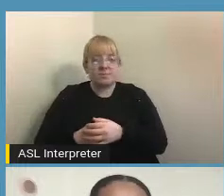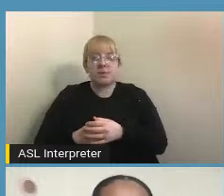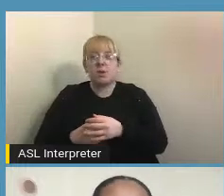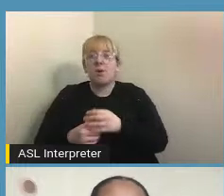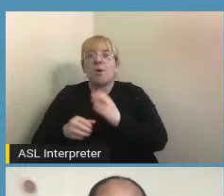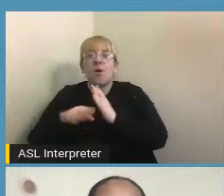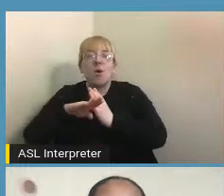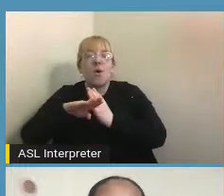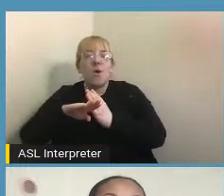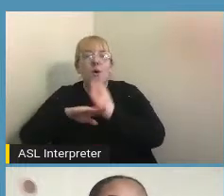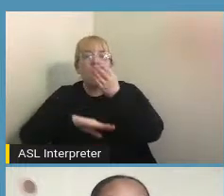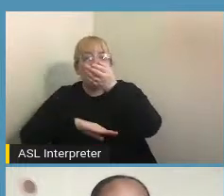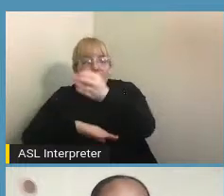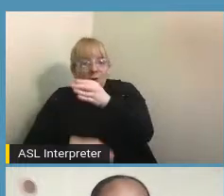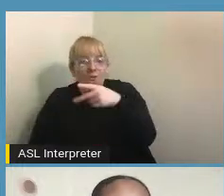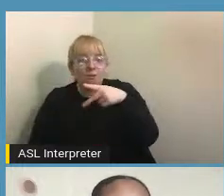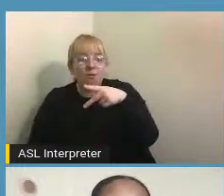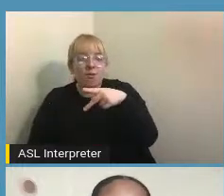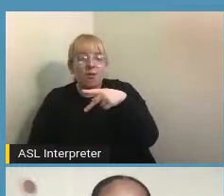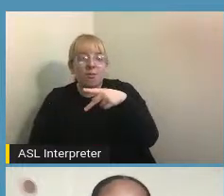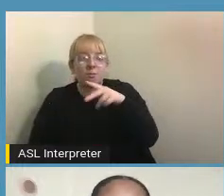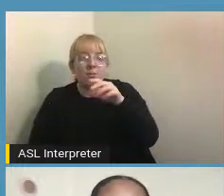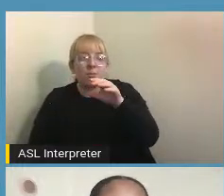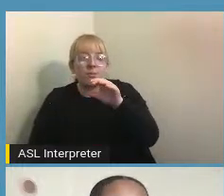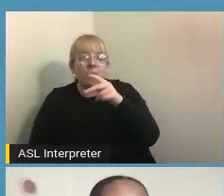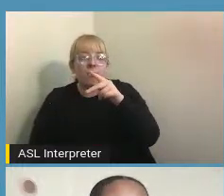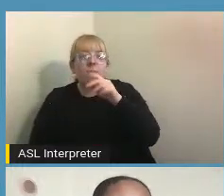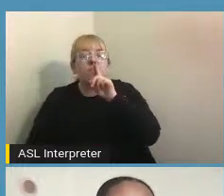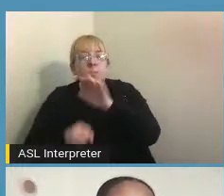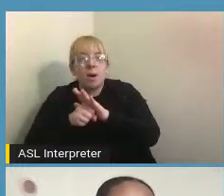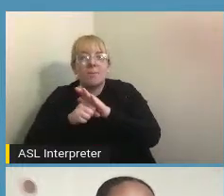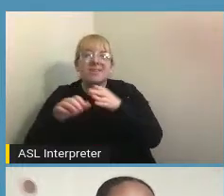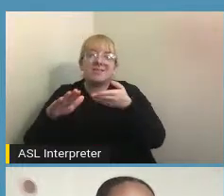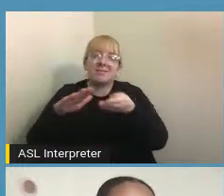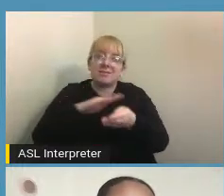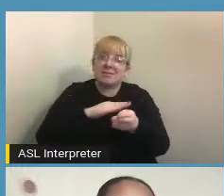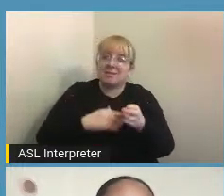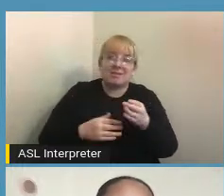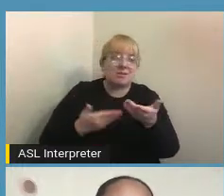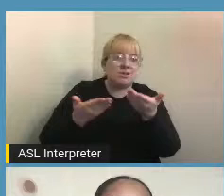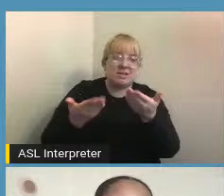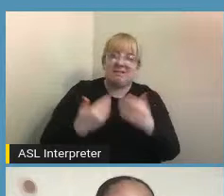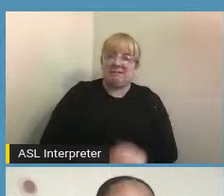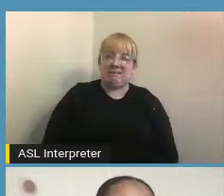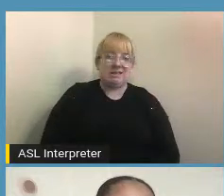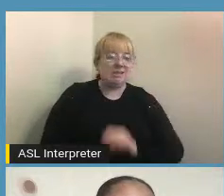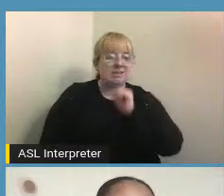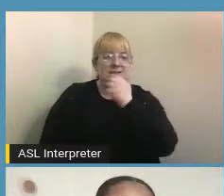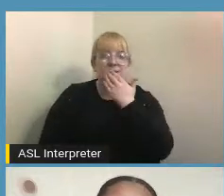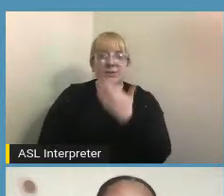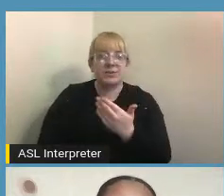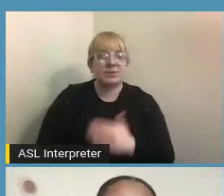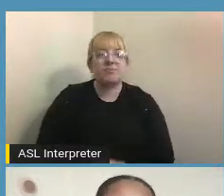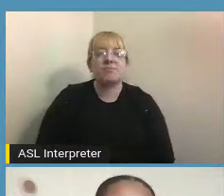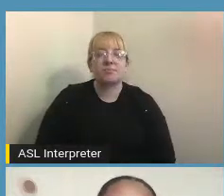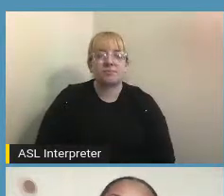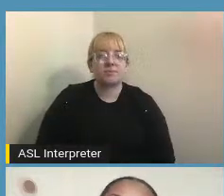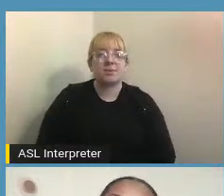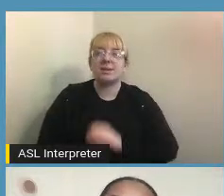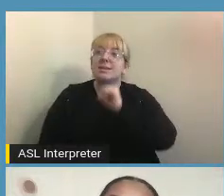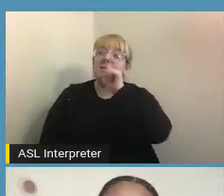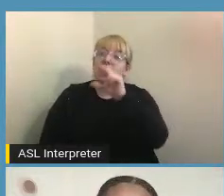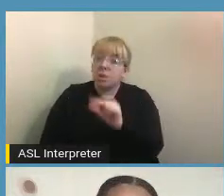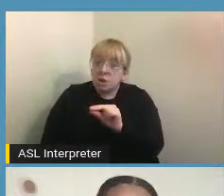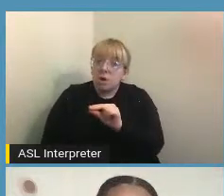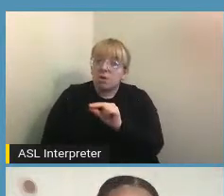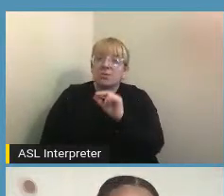right? Don't say no unless there's absolutely nothing that can be done. And it's not, again, it's not no, it's